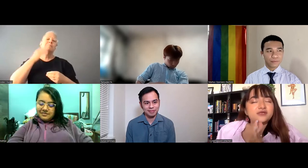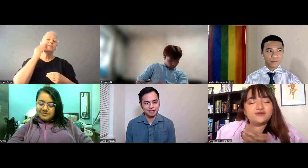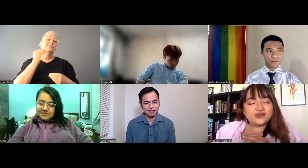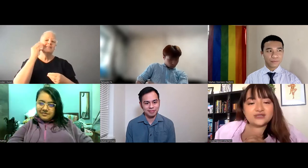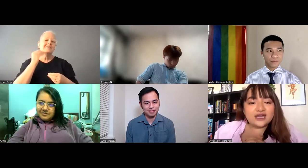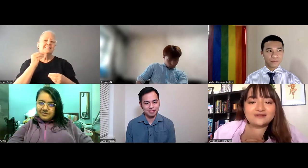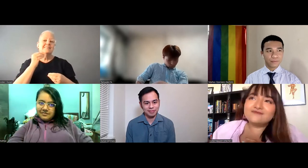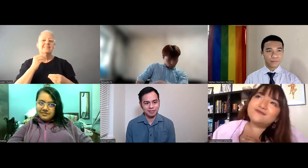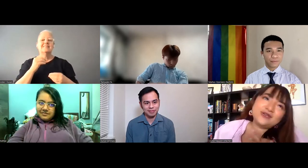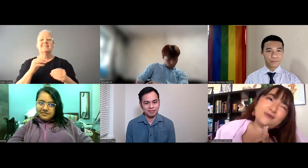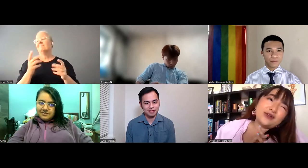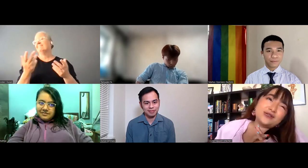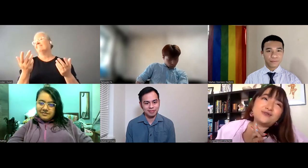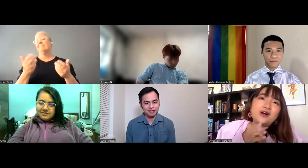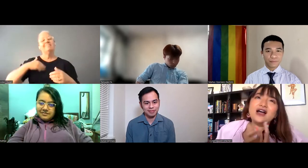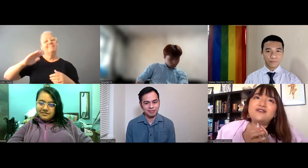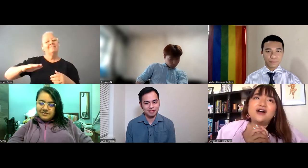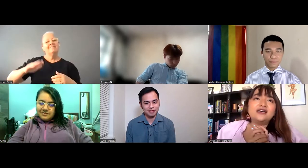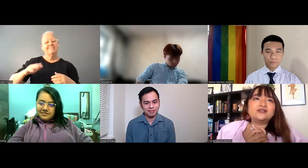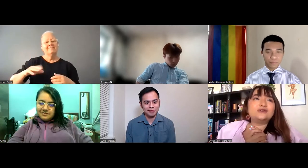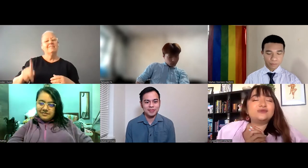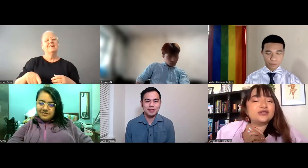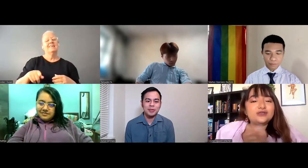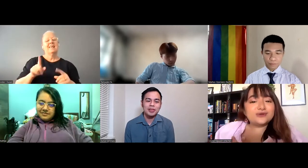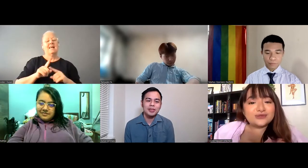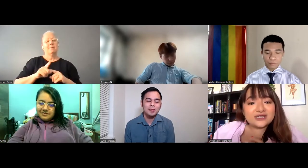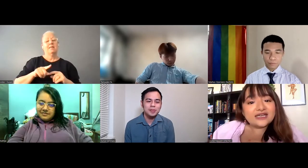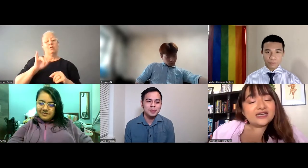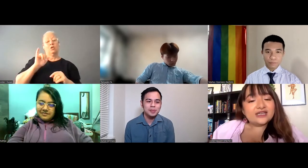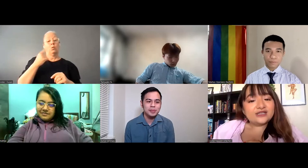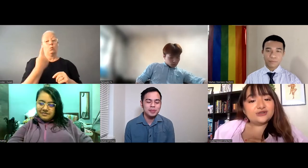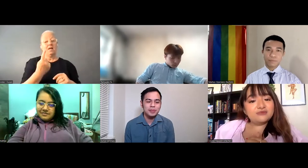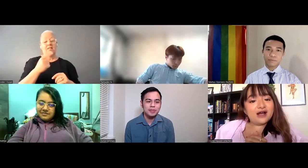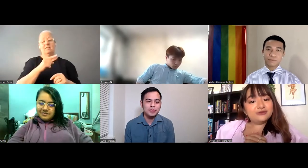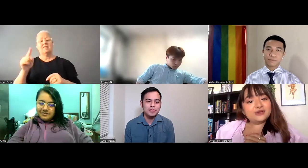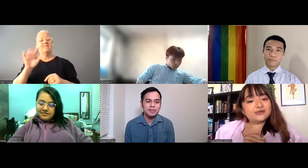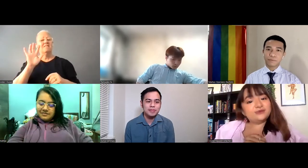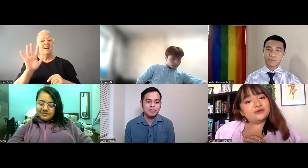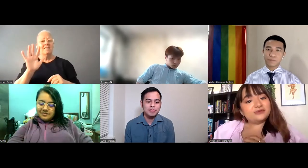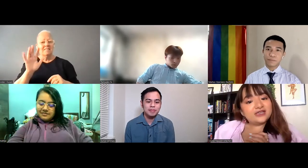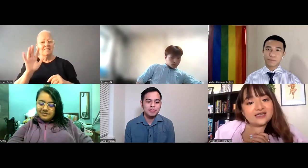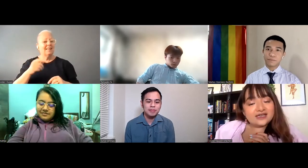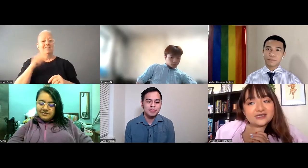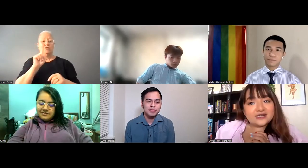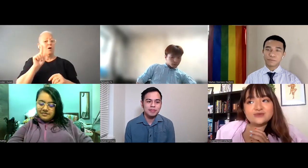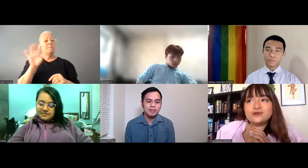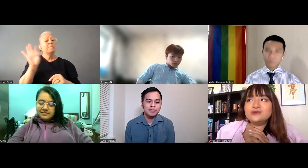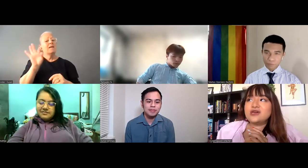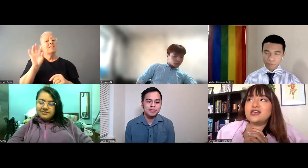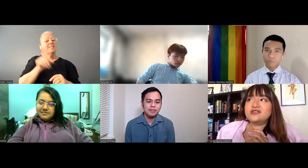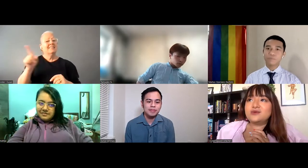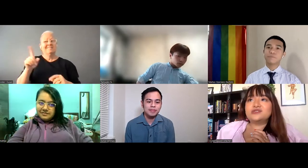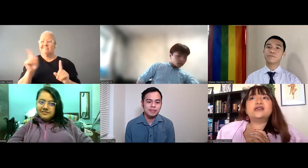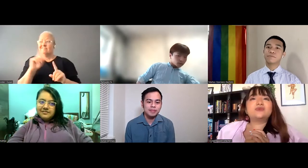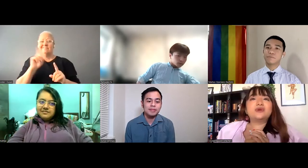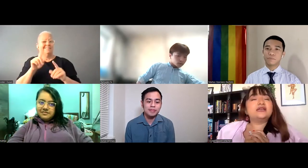my formative years, like year 1 to 5, I couldn't really use the student bathroom because they were completely inaccessible.